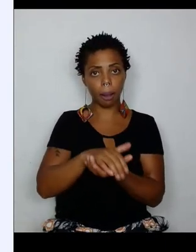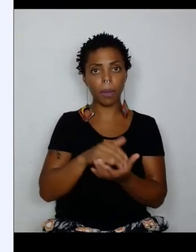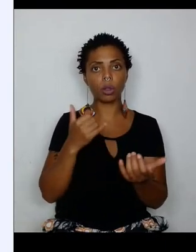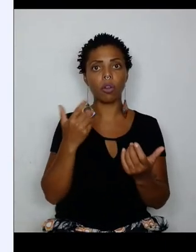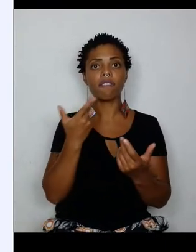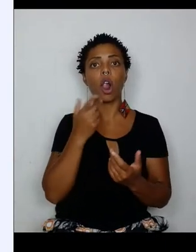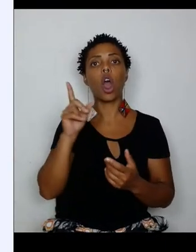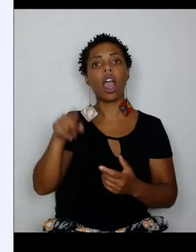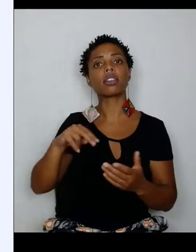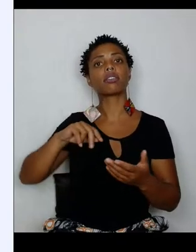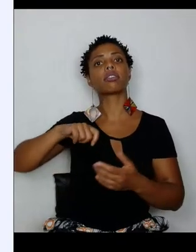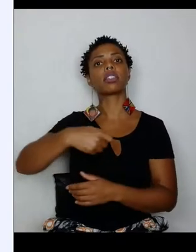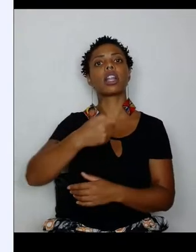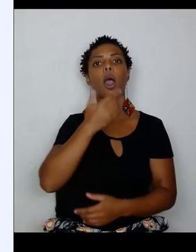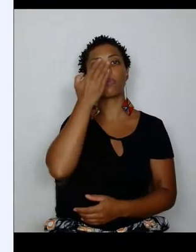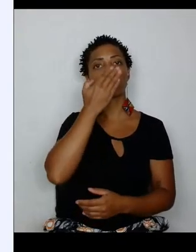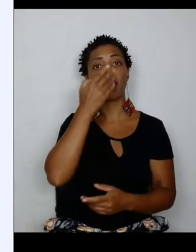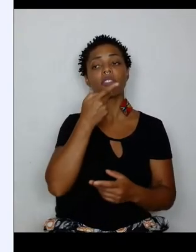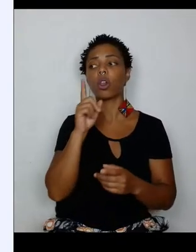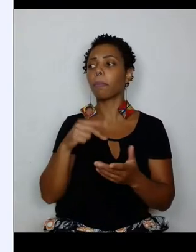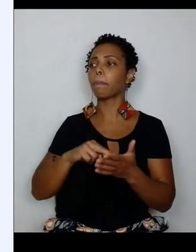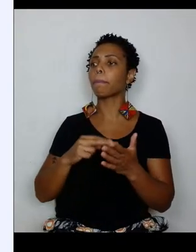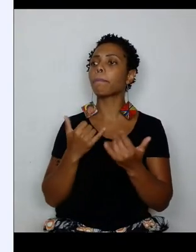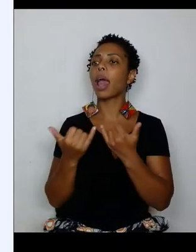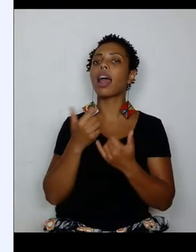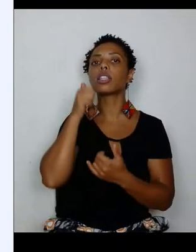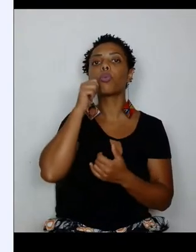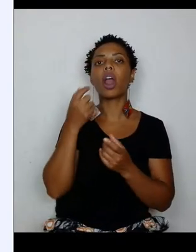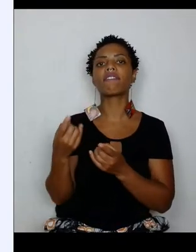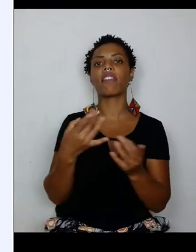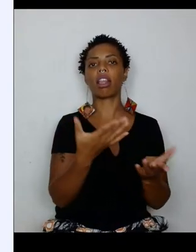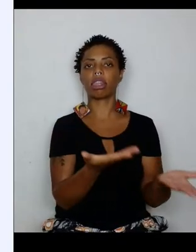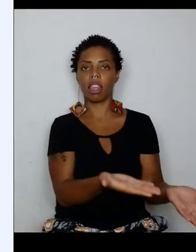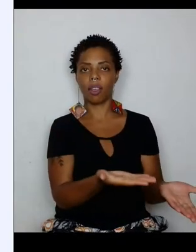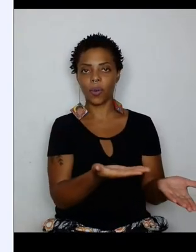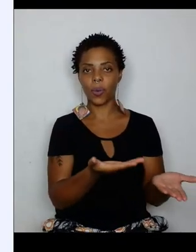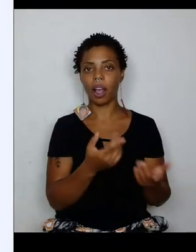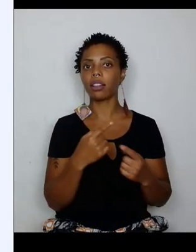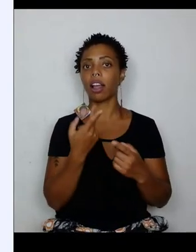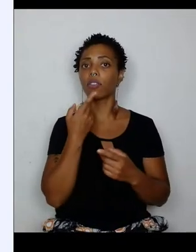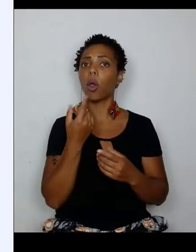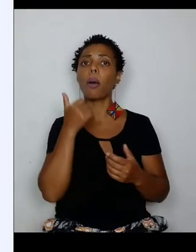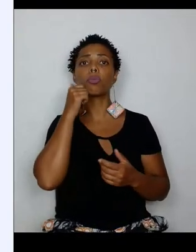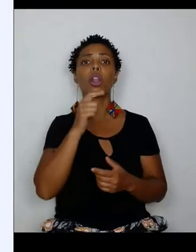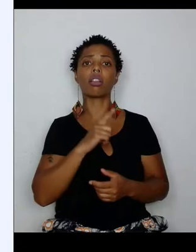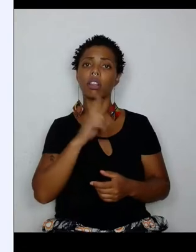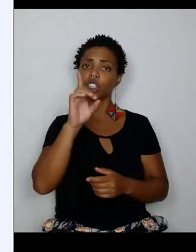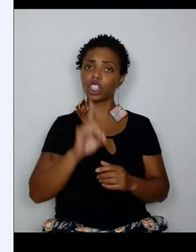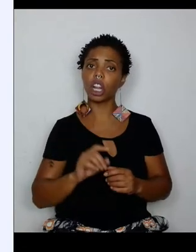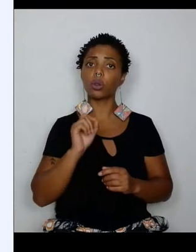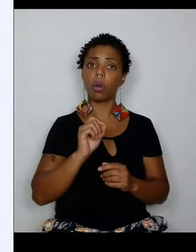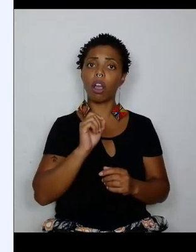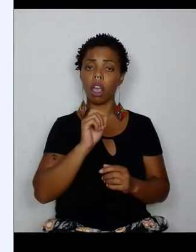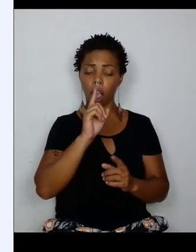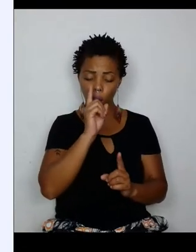instead for a woman's right uh to uh find her happiness outside of marriage in